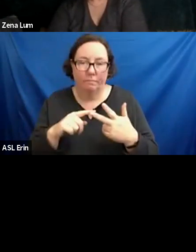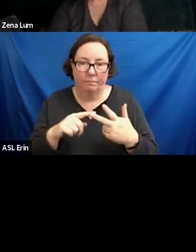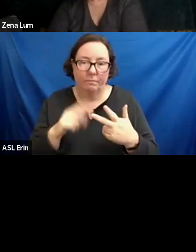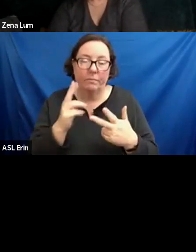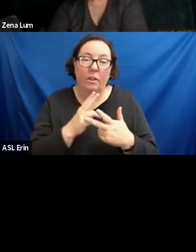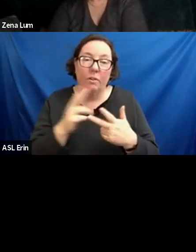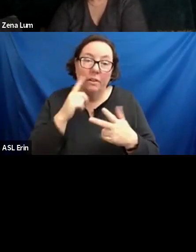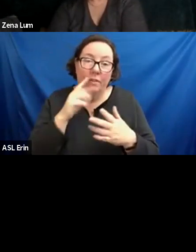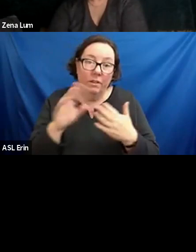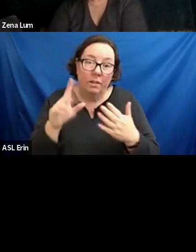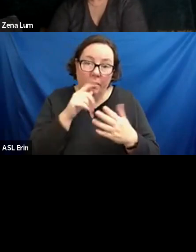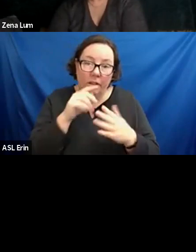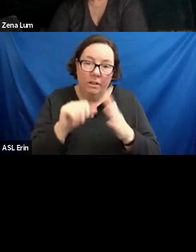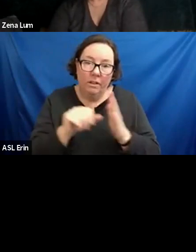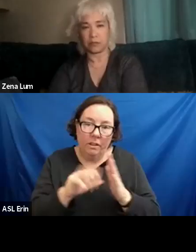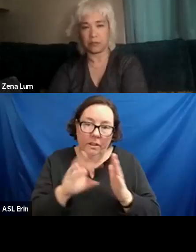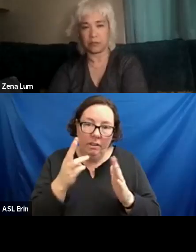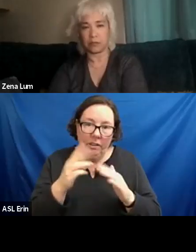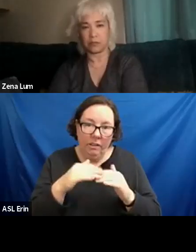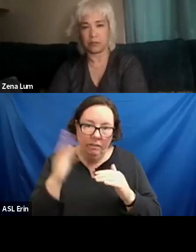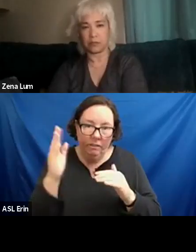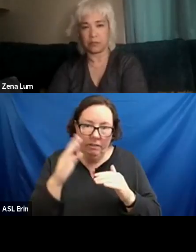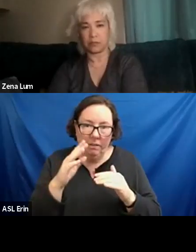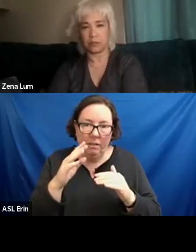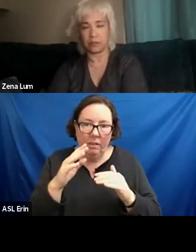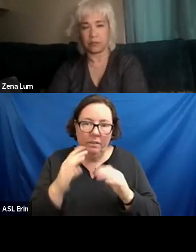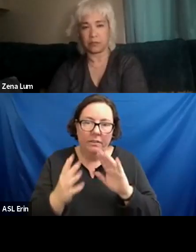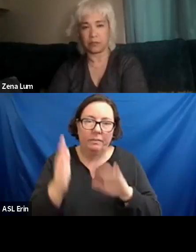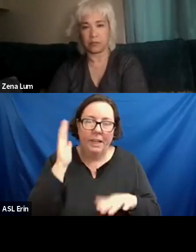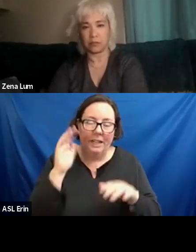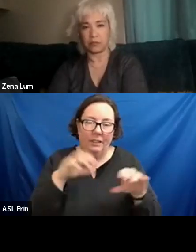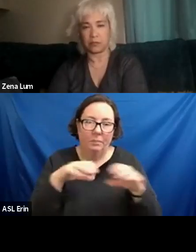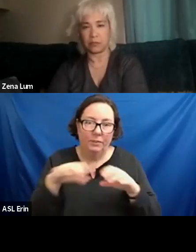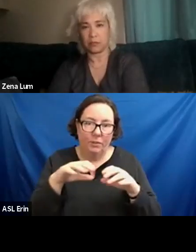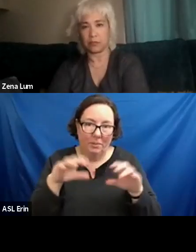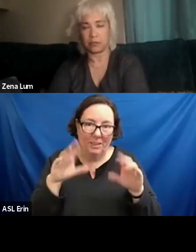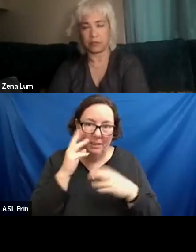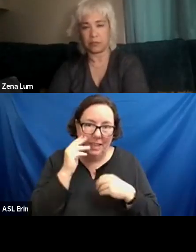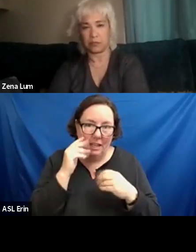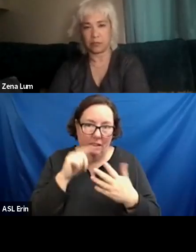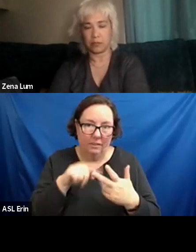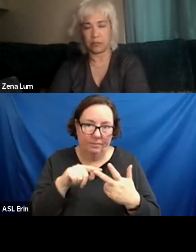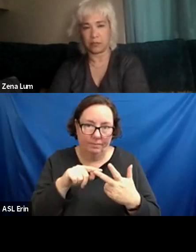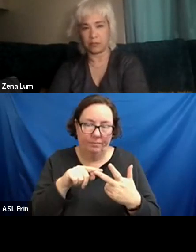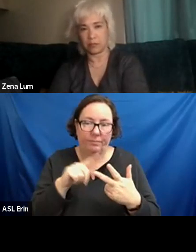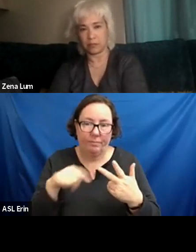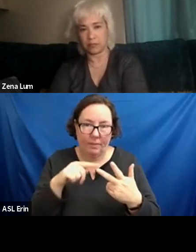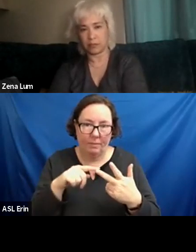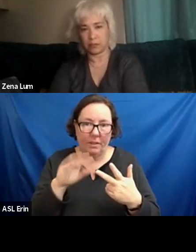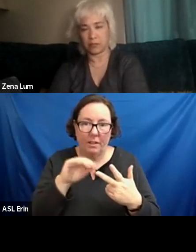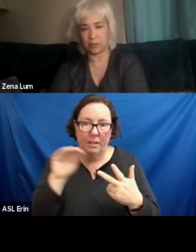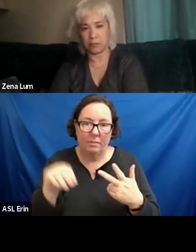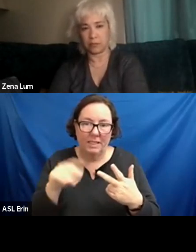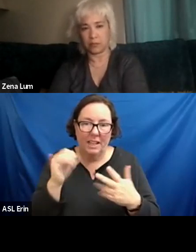for students in grades 6 and higher, past performance data. So the percentage of